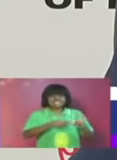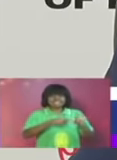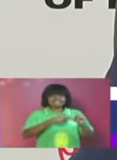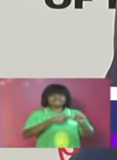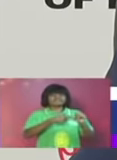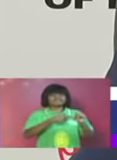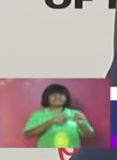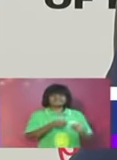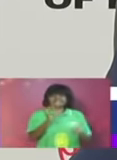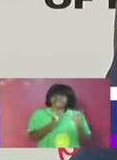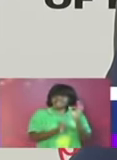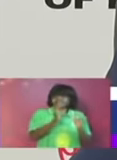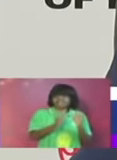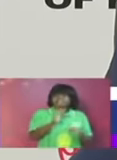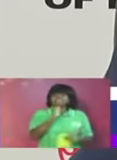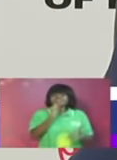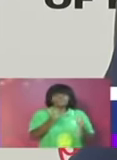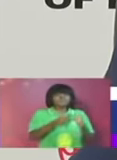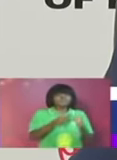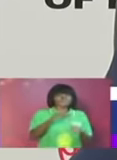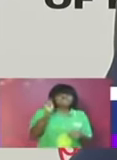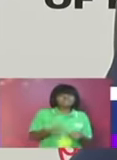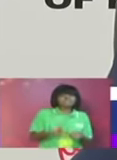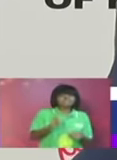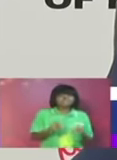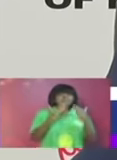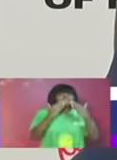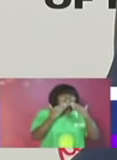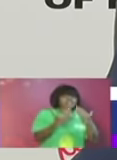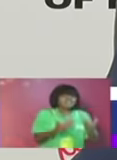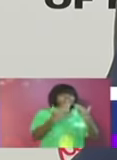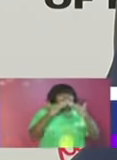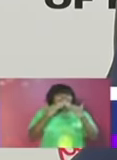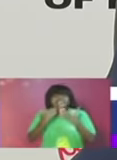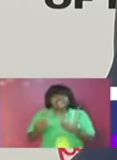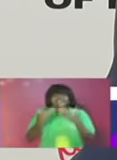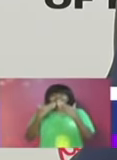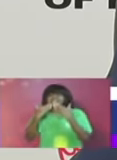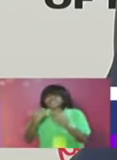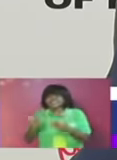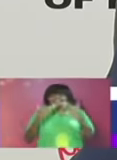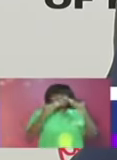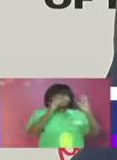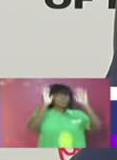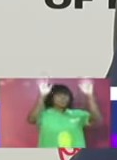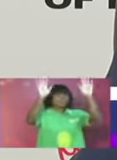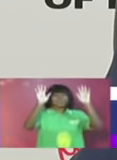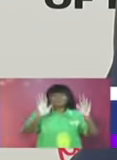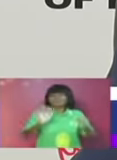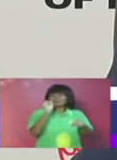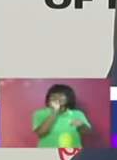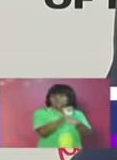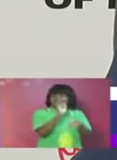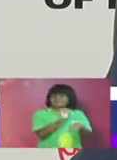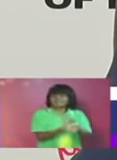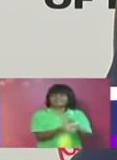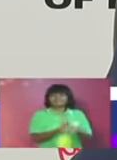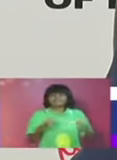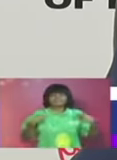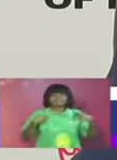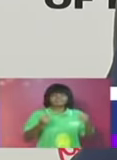thanking healthcare workers, all categories of staff, for the wonderful, wonderful work you continue to do for Trinidad